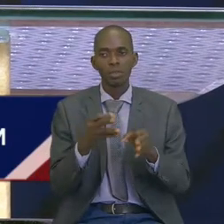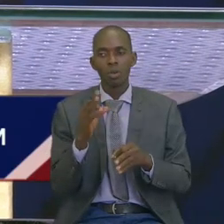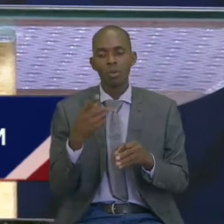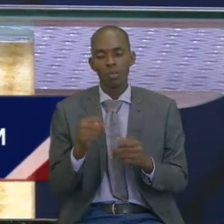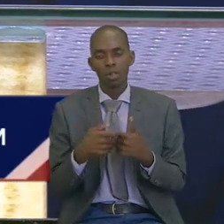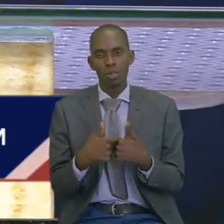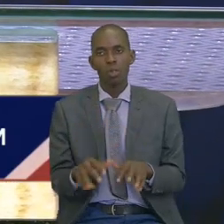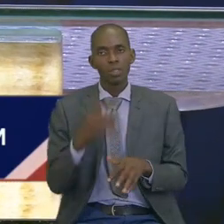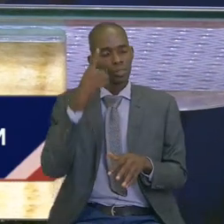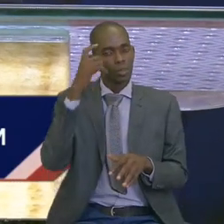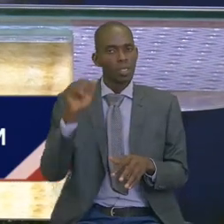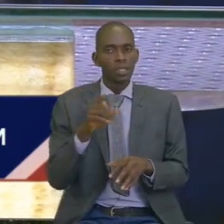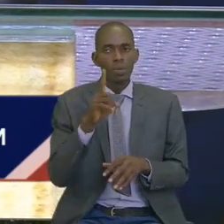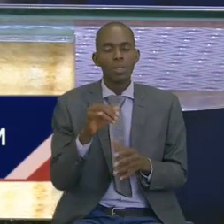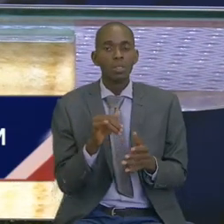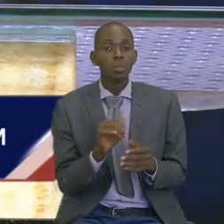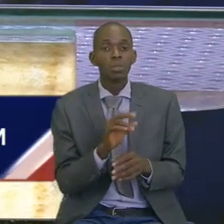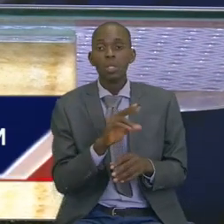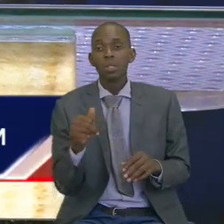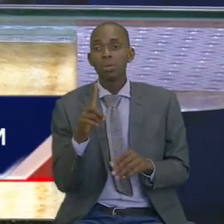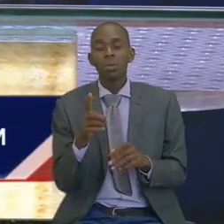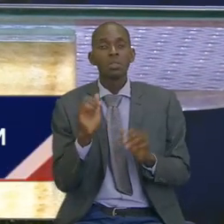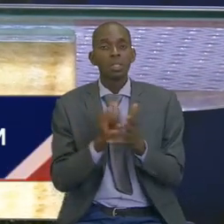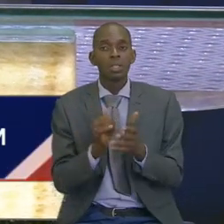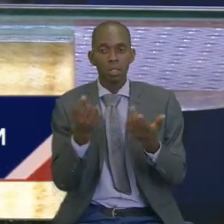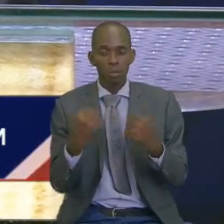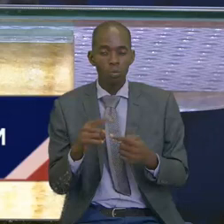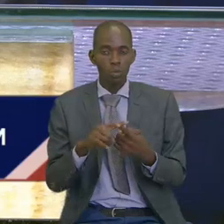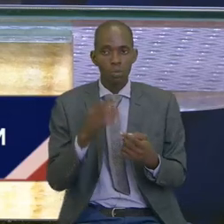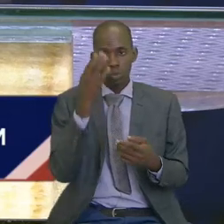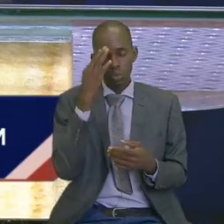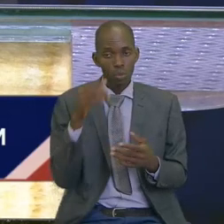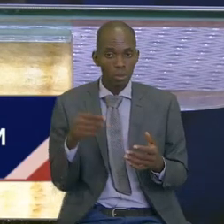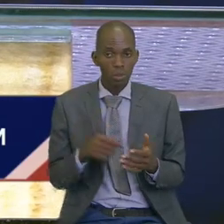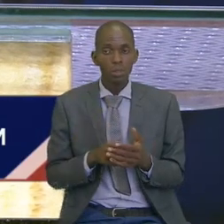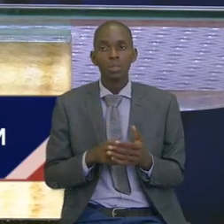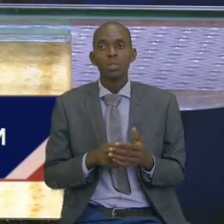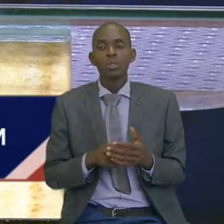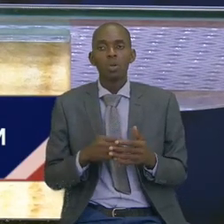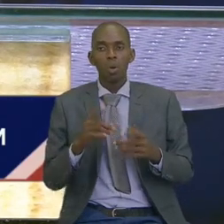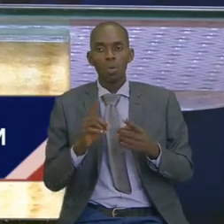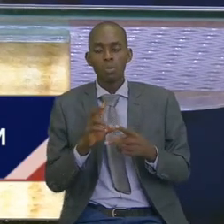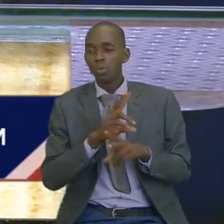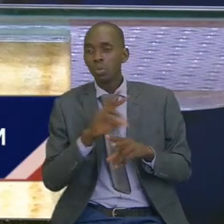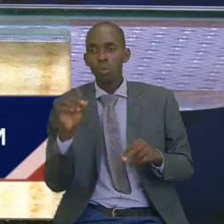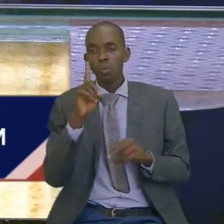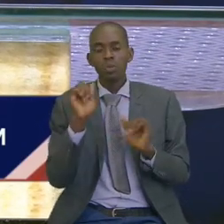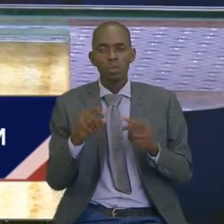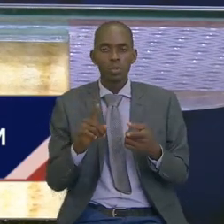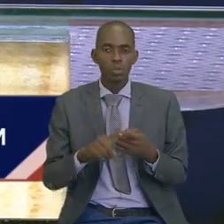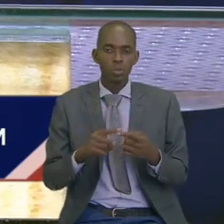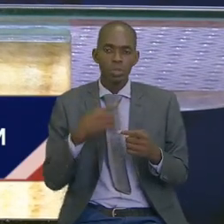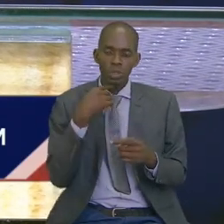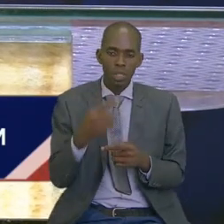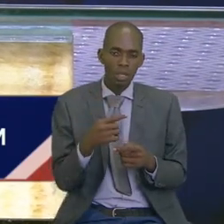can come like this, what the magicians were not able to discover or recover, what the astrologers were not able to recover or